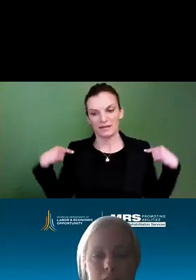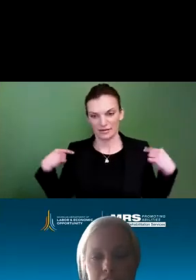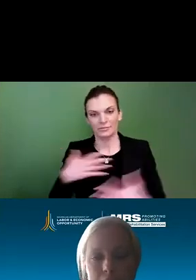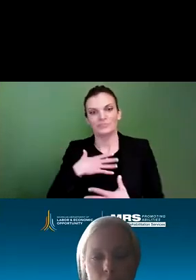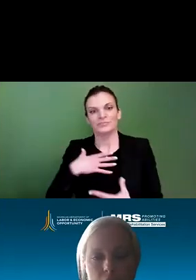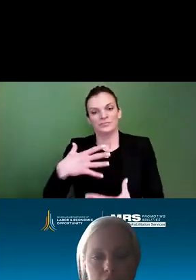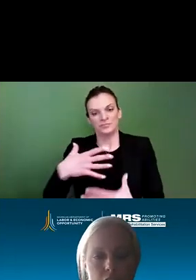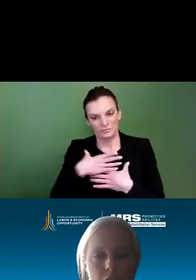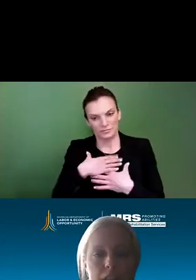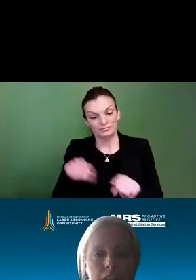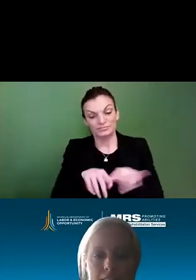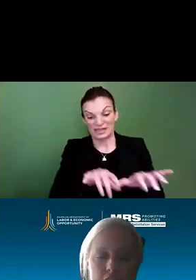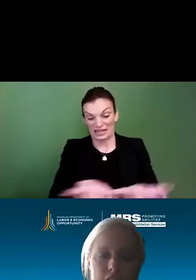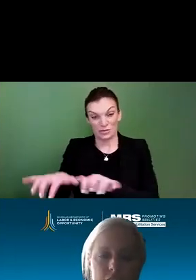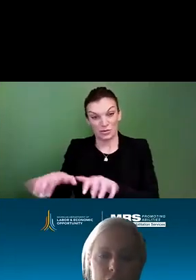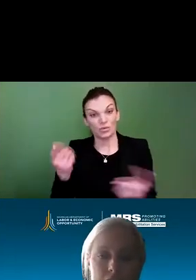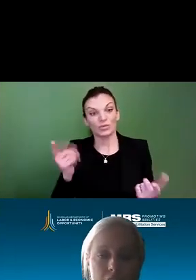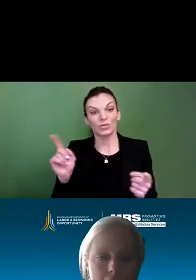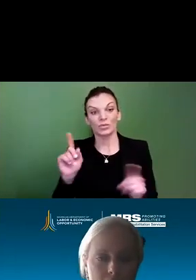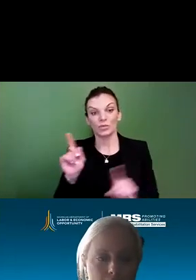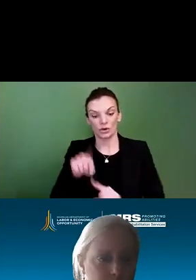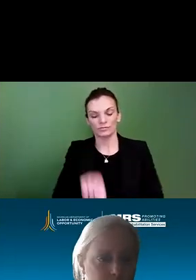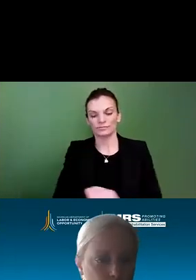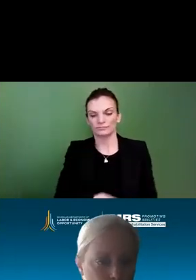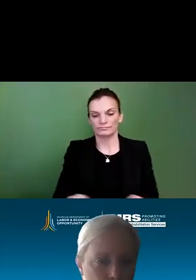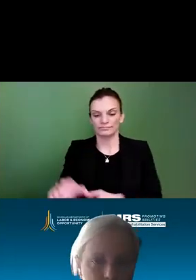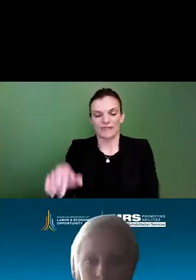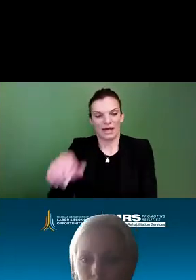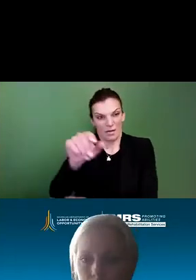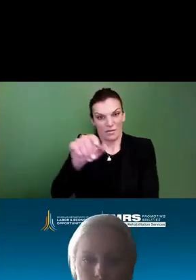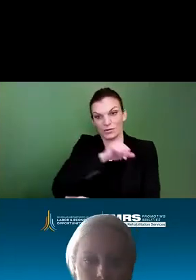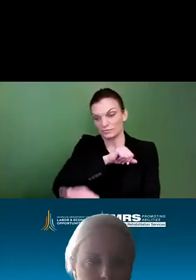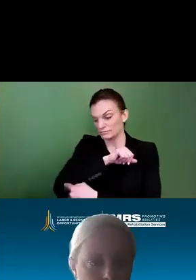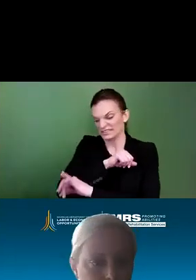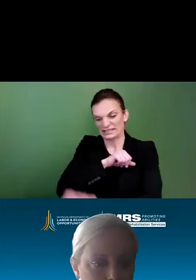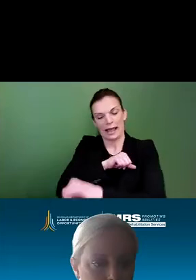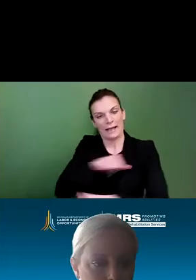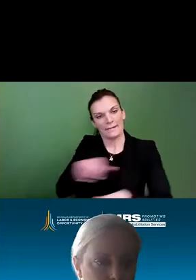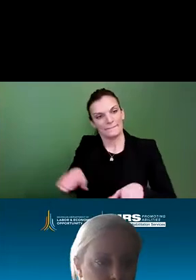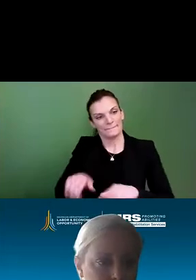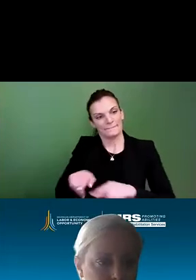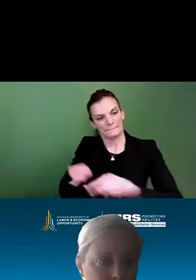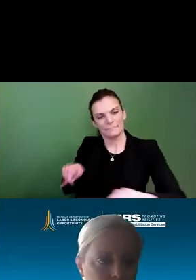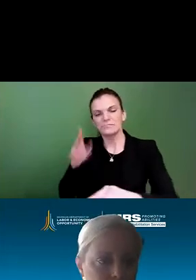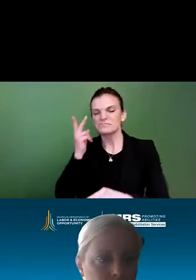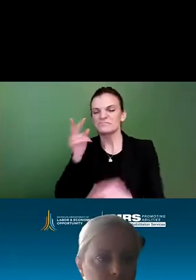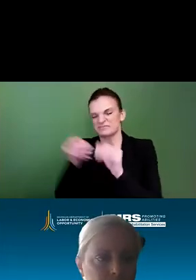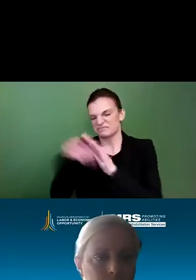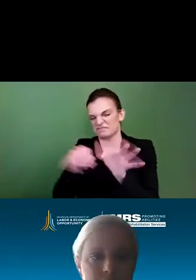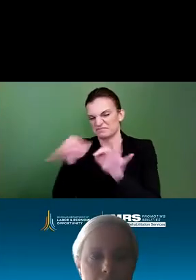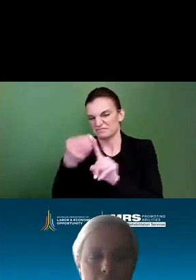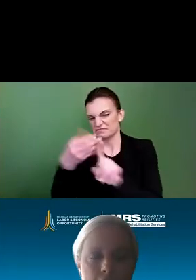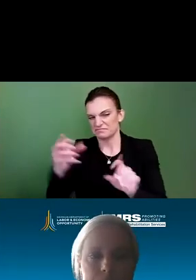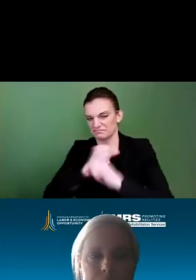of your keyboard should be level with the height of your elbow. And we're going to get into a little more detail there. Next